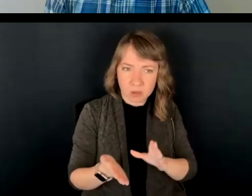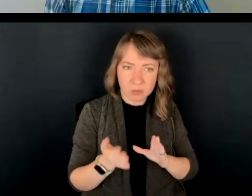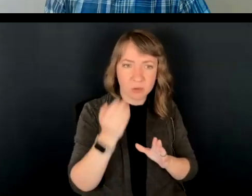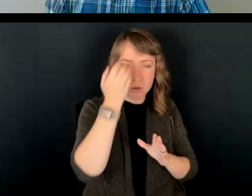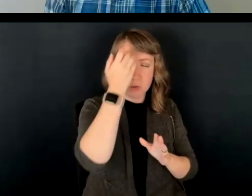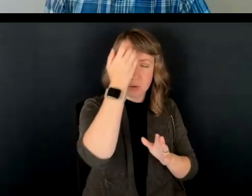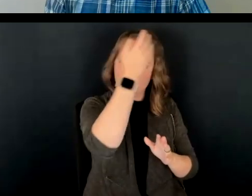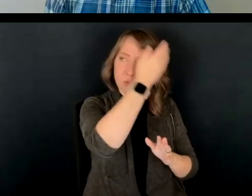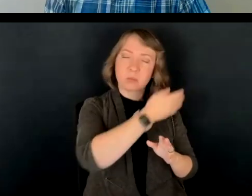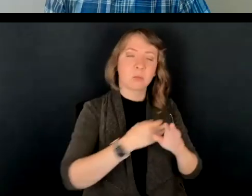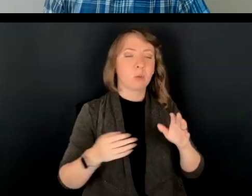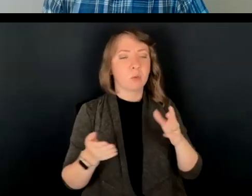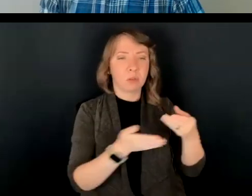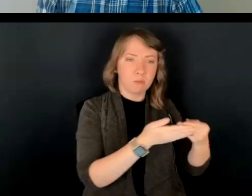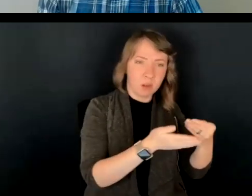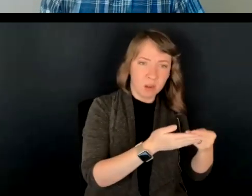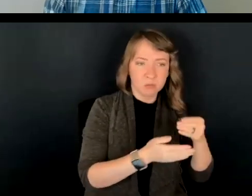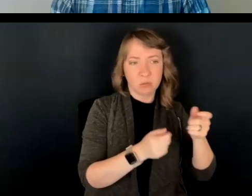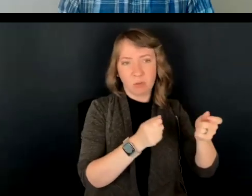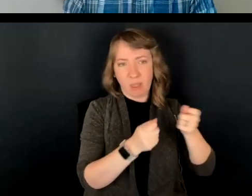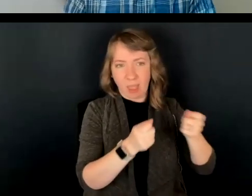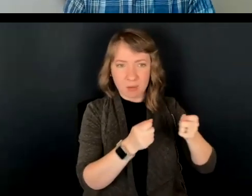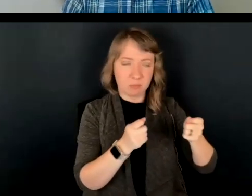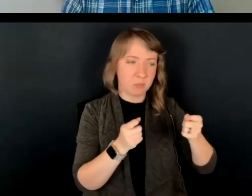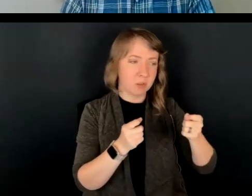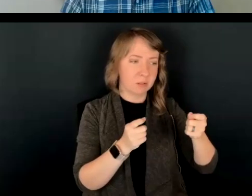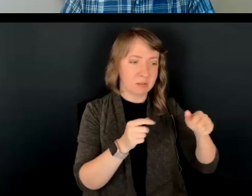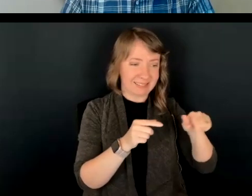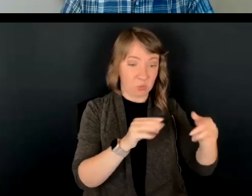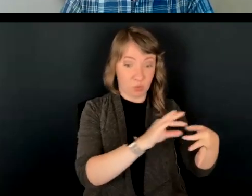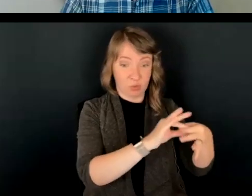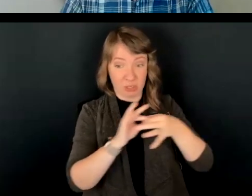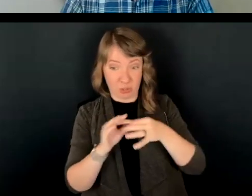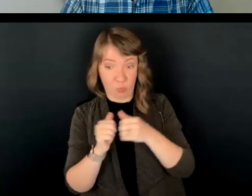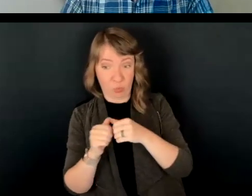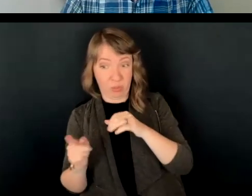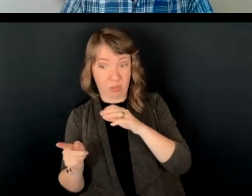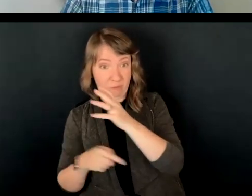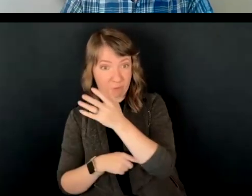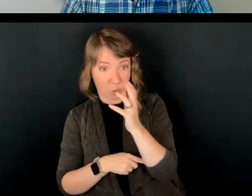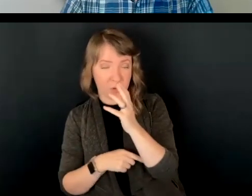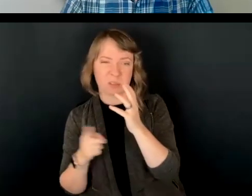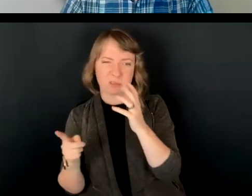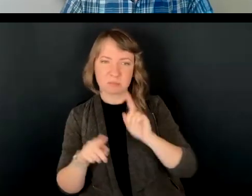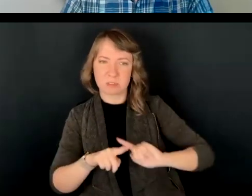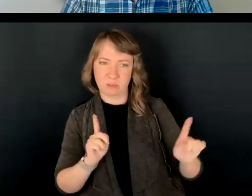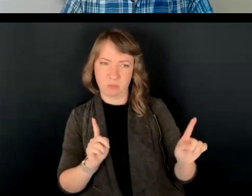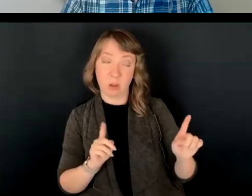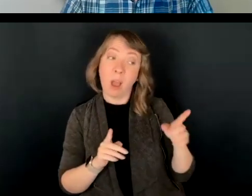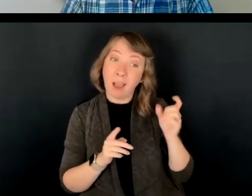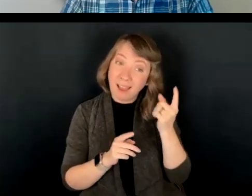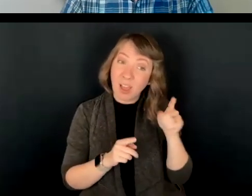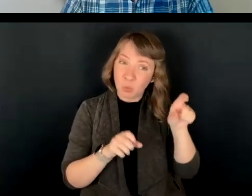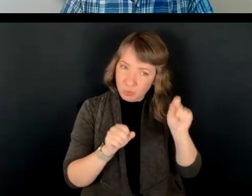administration side, on the financial side, looks pretty different. But again, you can take profit, and you could, yeah. So that's